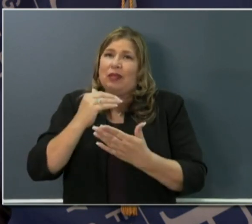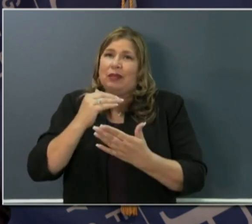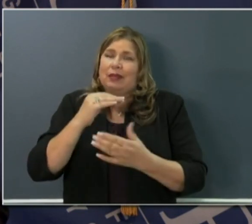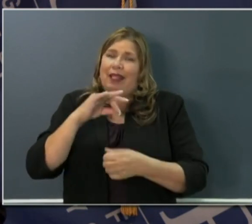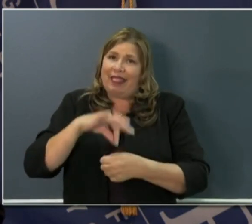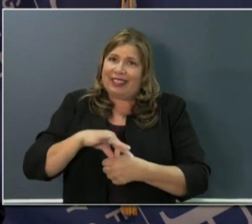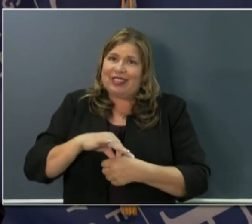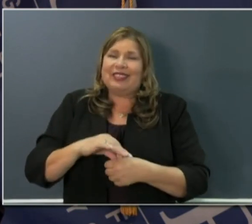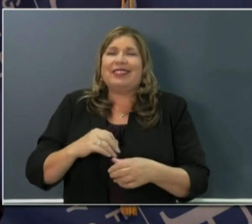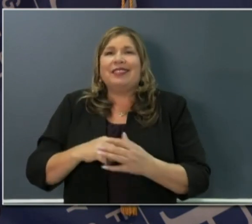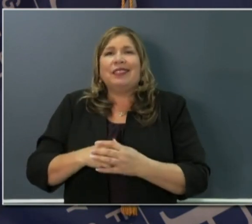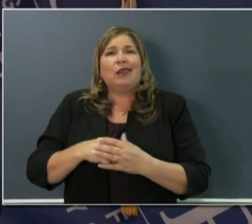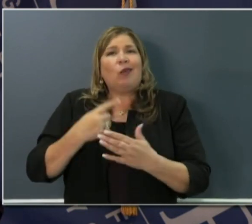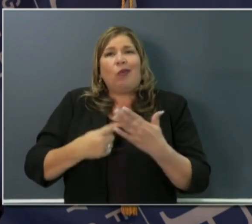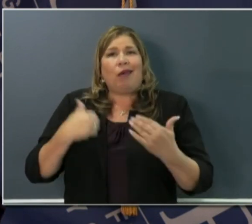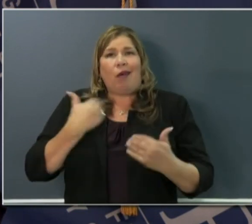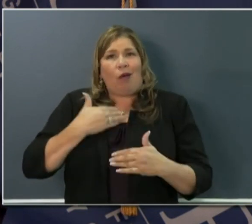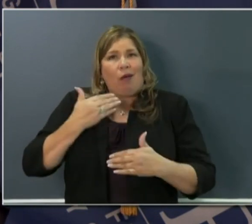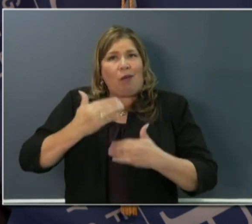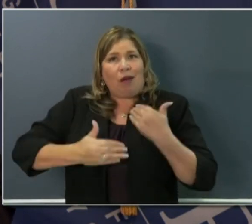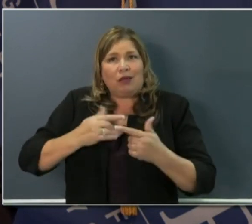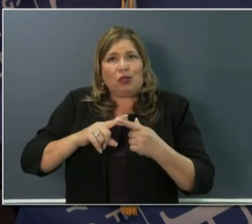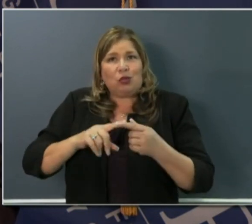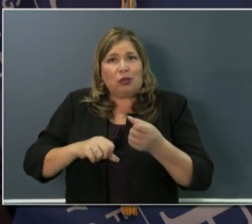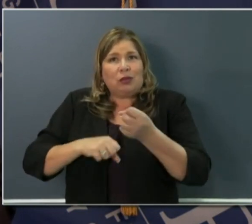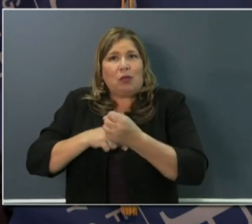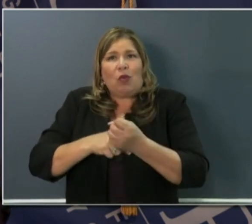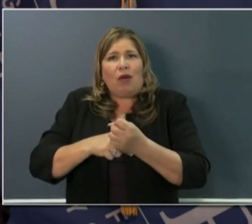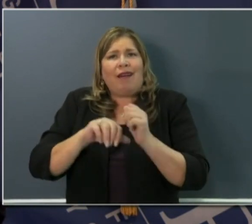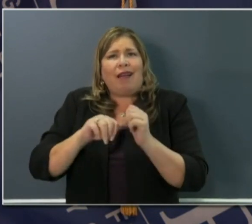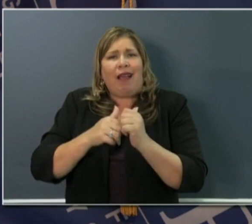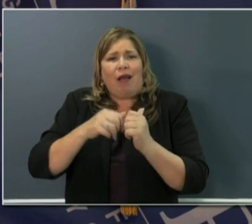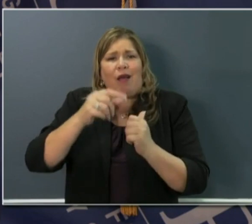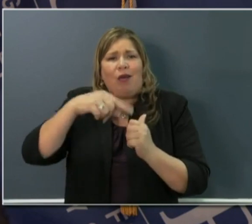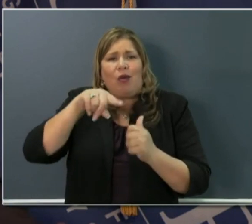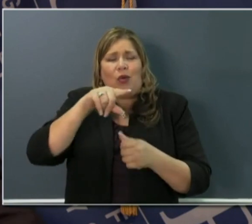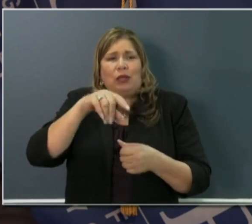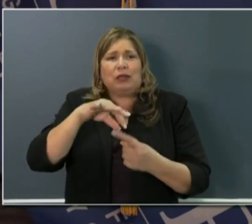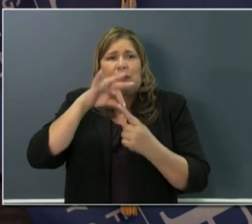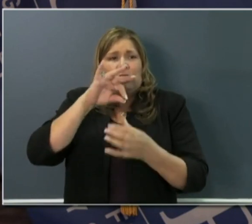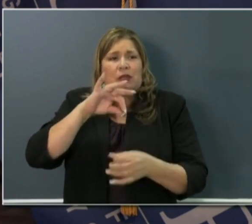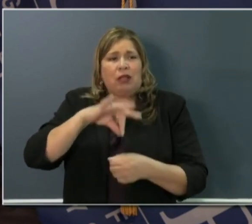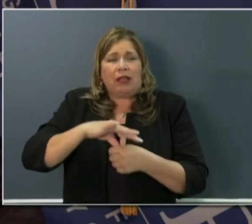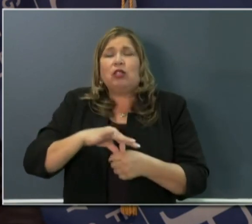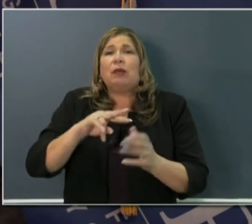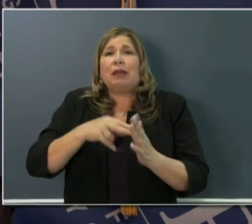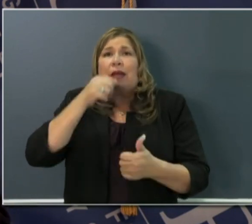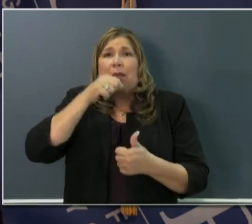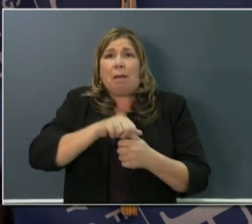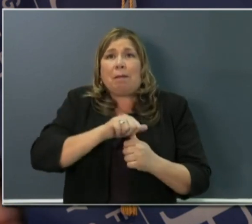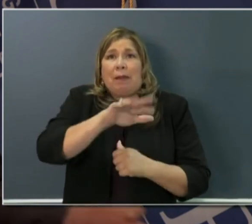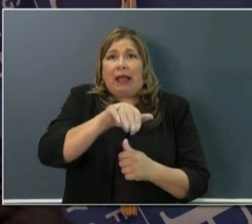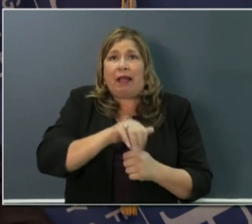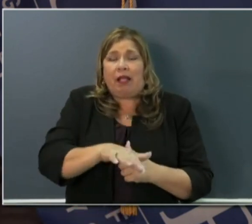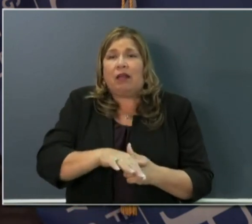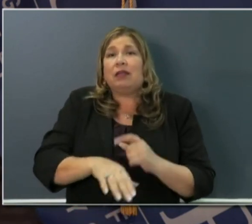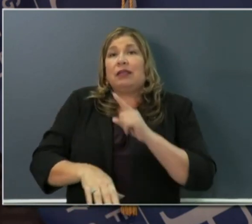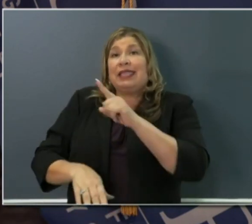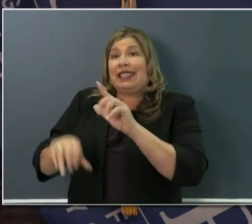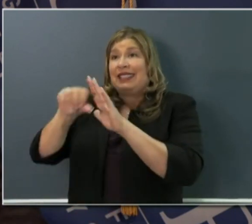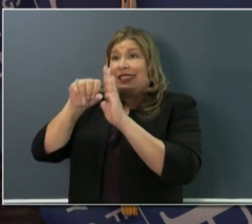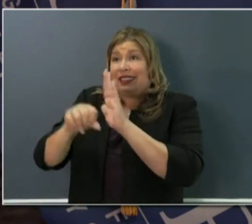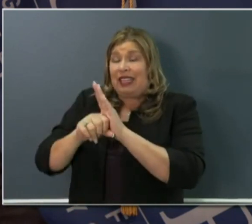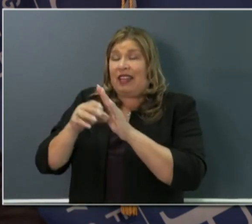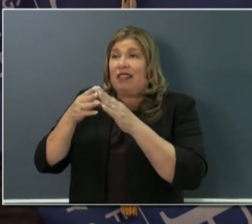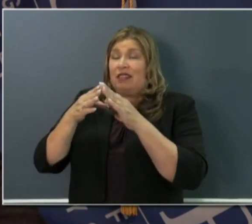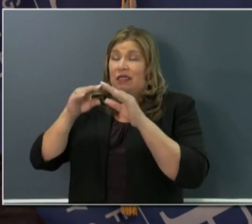will be, particularly as it relates to supporting our mail-in ballots. Alex Padilla is doing just that more broadly at a